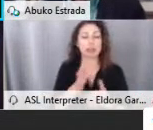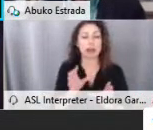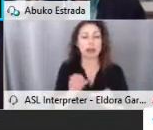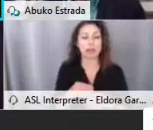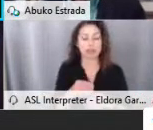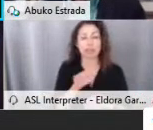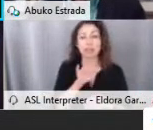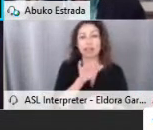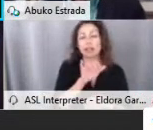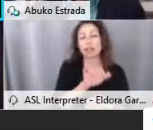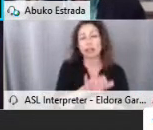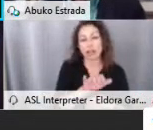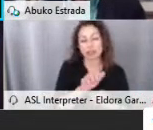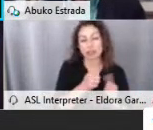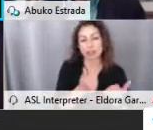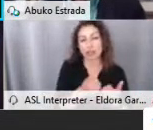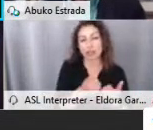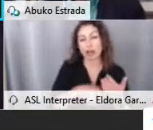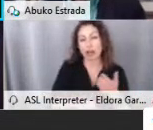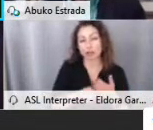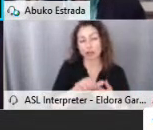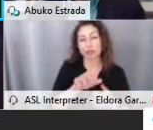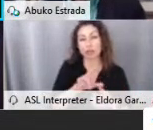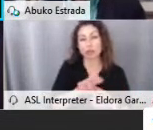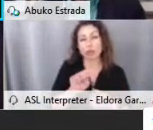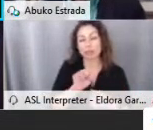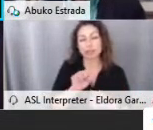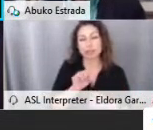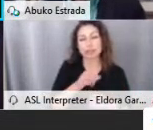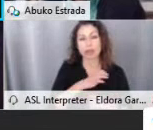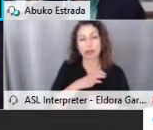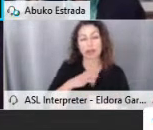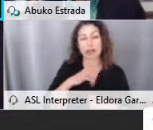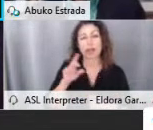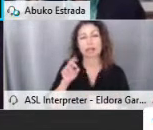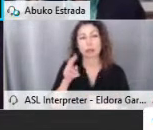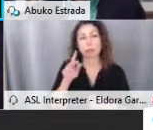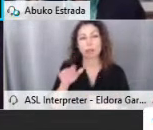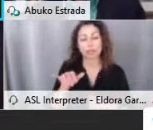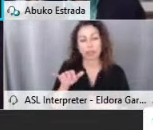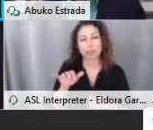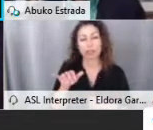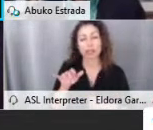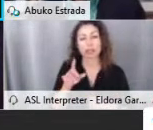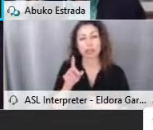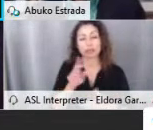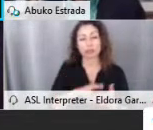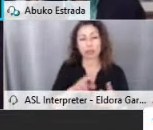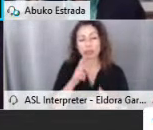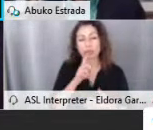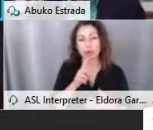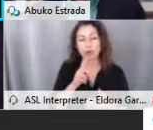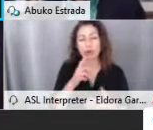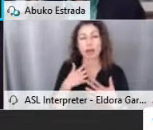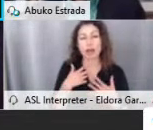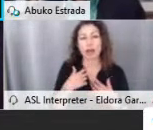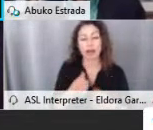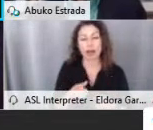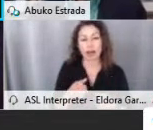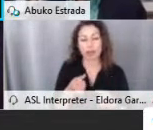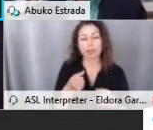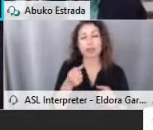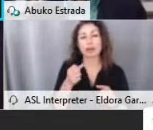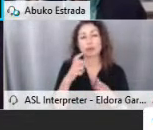an agency of the U.S. Congress. I was Deputy Director for Health, Retirement, and Long-Term Analyses